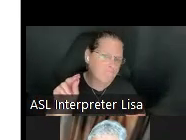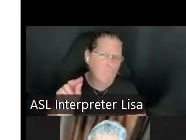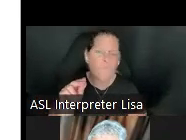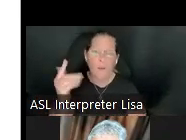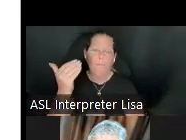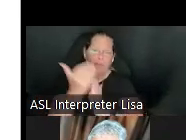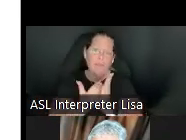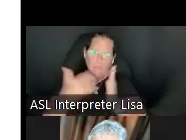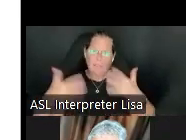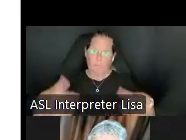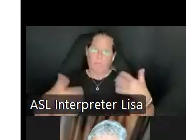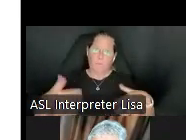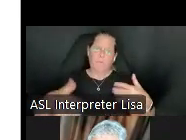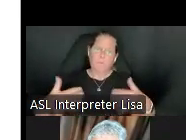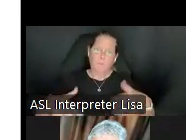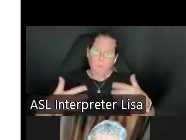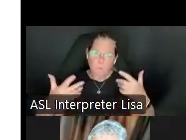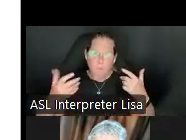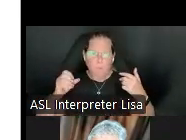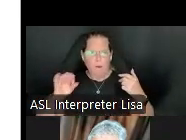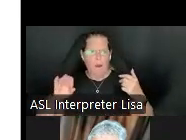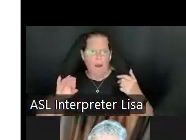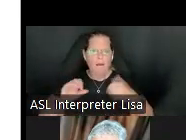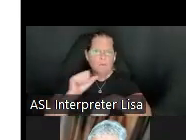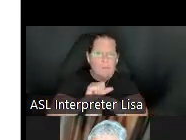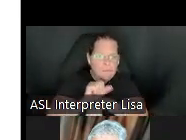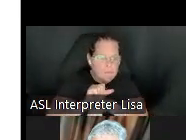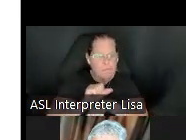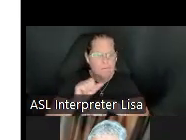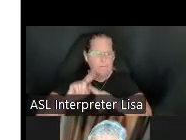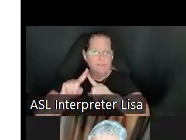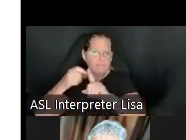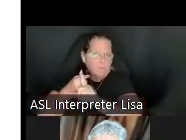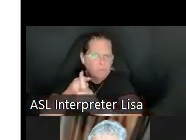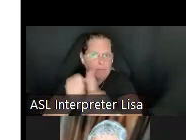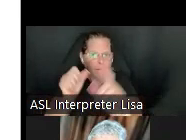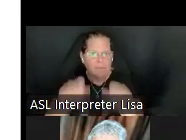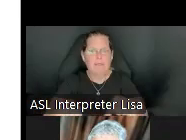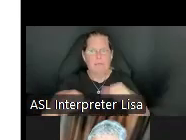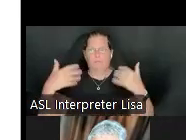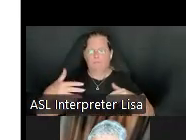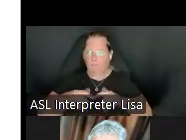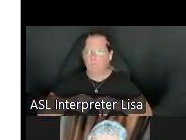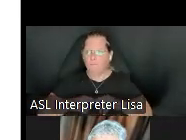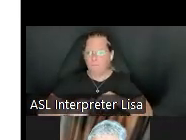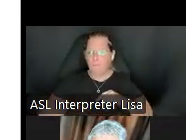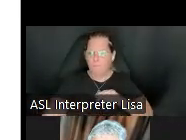list of tasks and functions that the brain controls. You can go on to the next